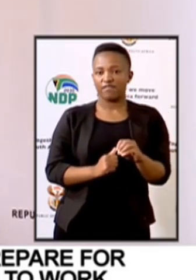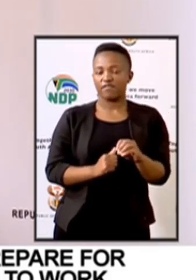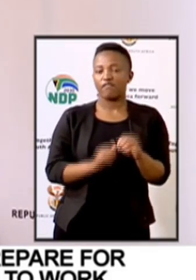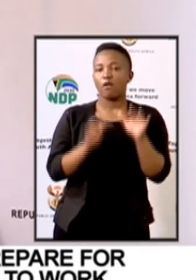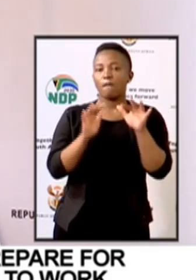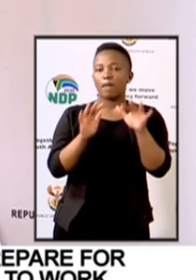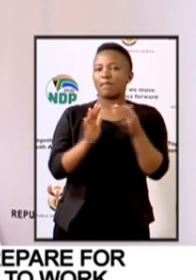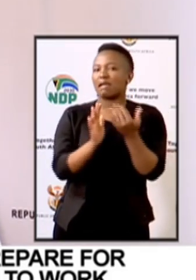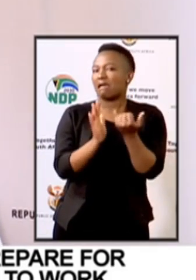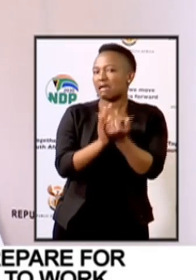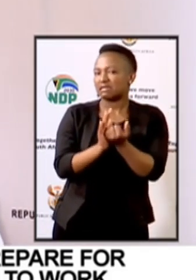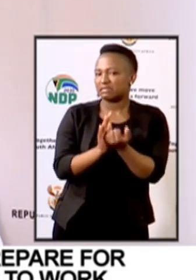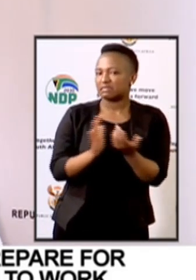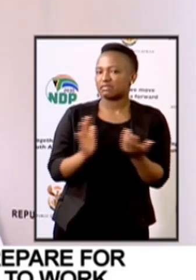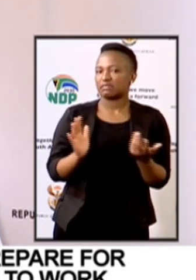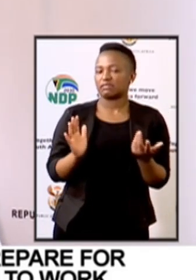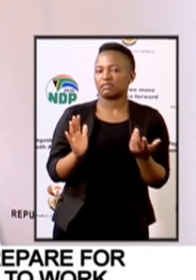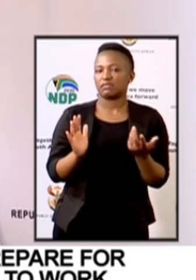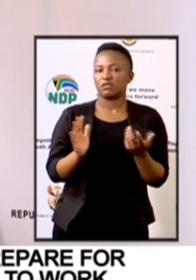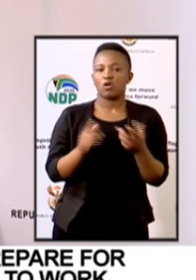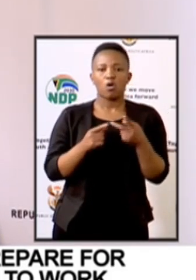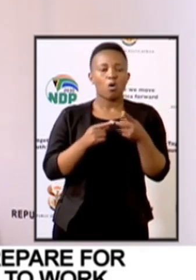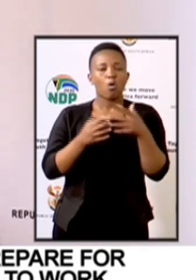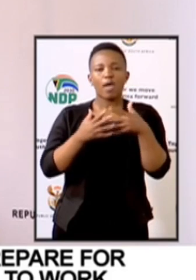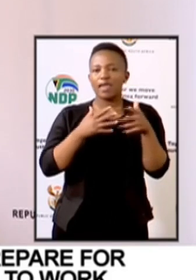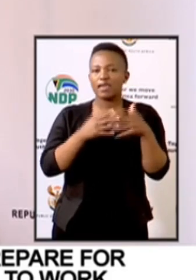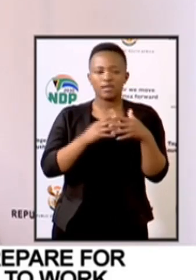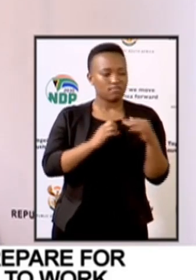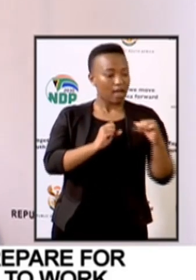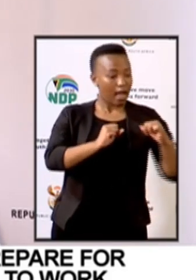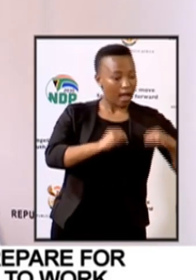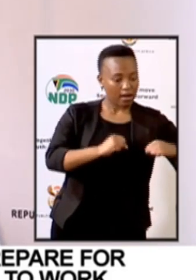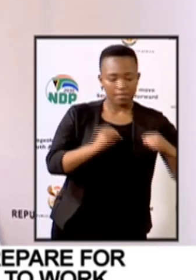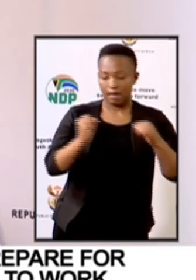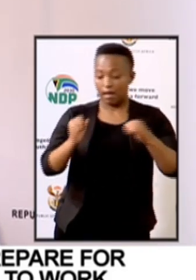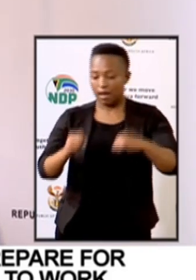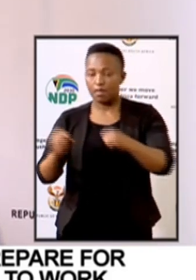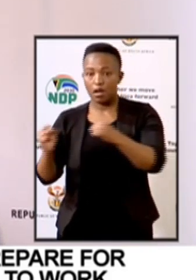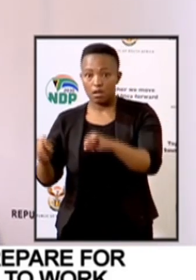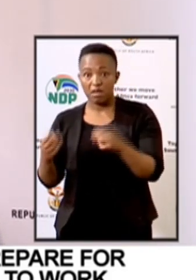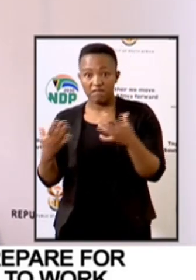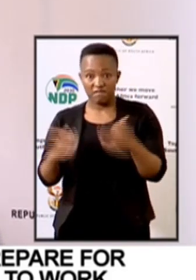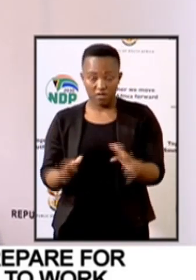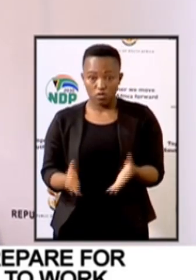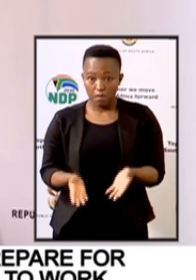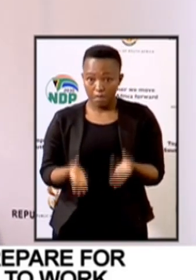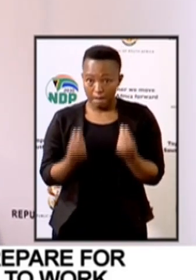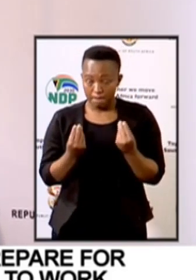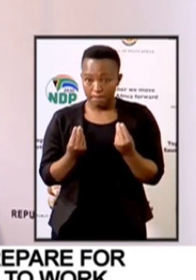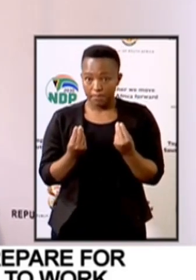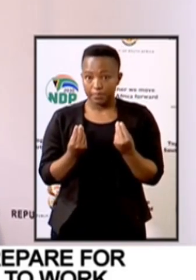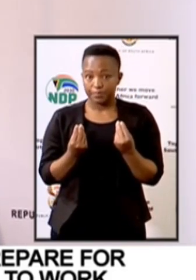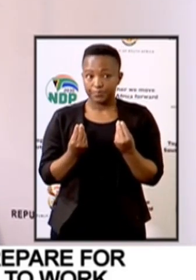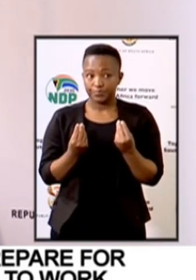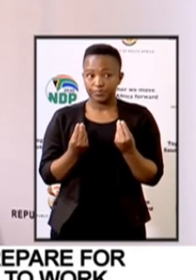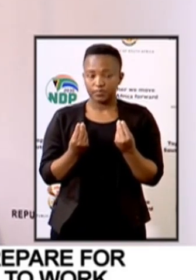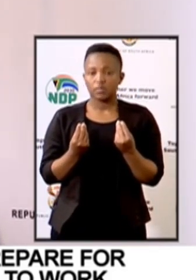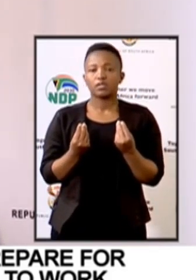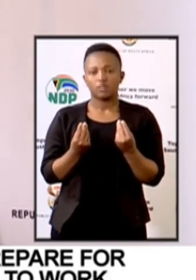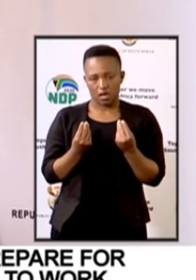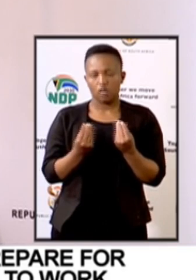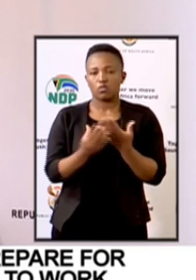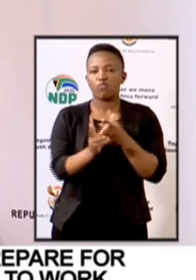of any relevant agreement obtained, so it will be like that.